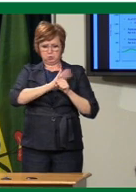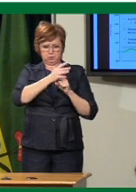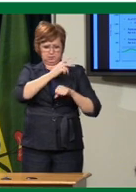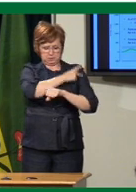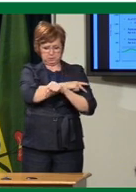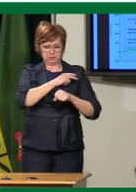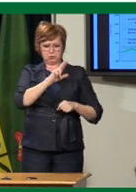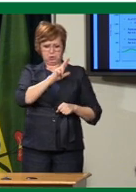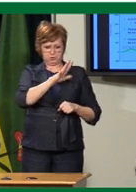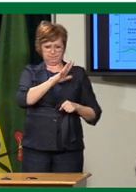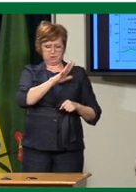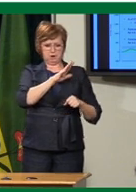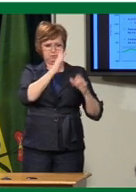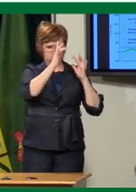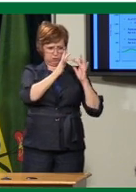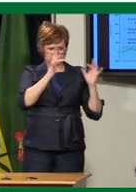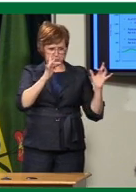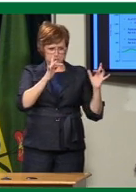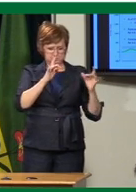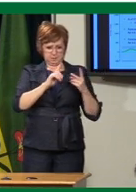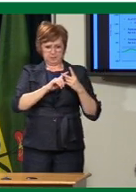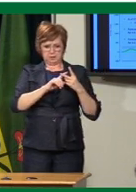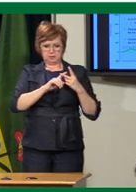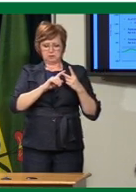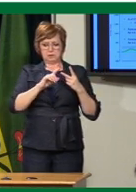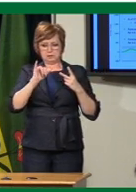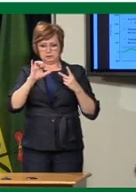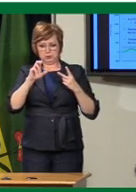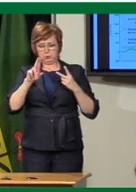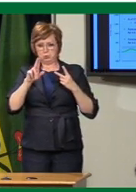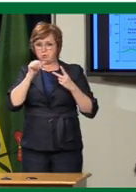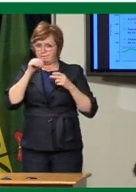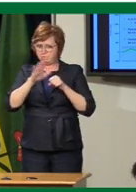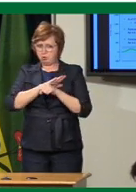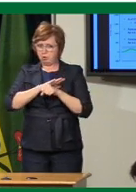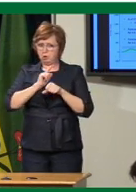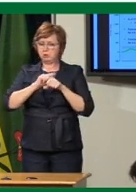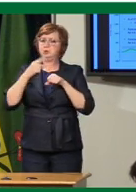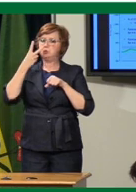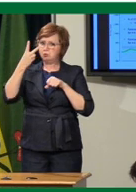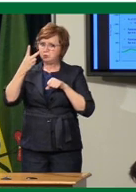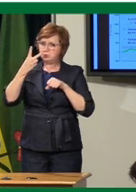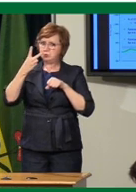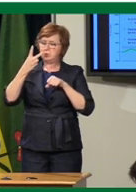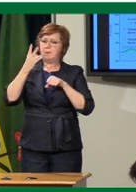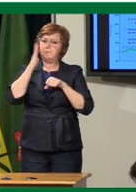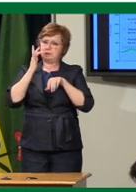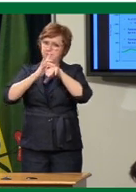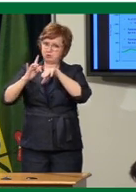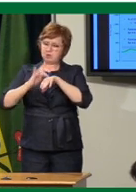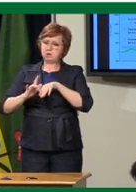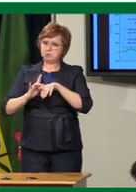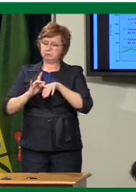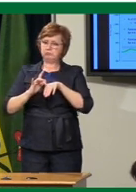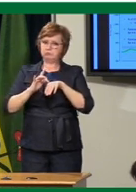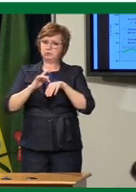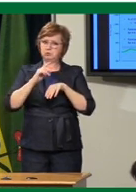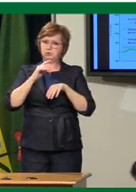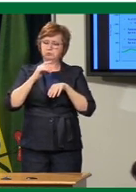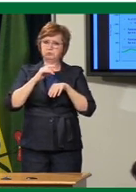in Saskatoon, and only 2 available ICU beds if their conditions deteriorate and they require admission